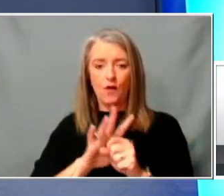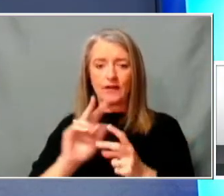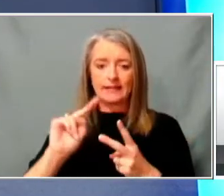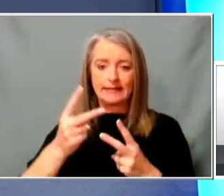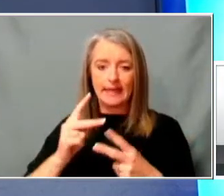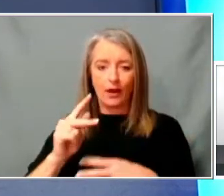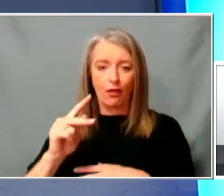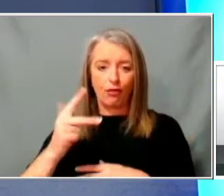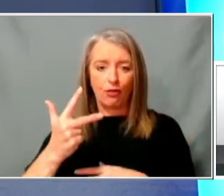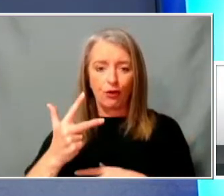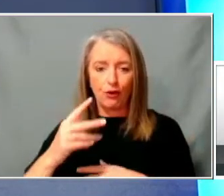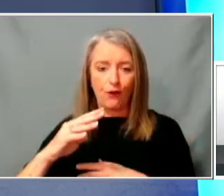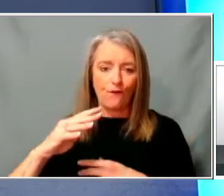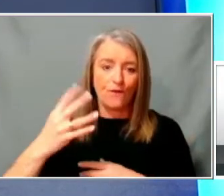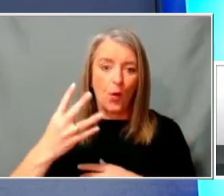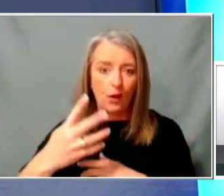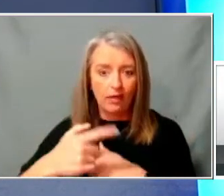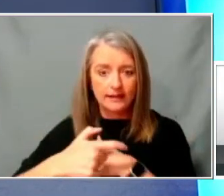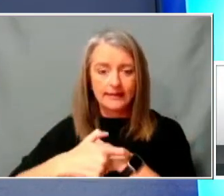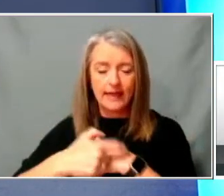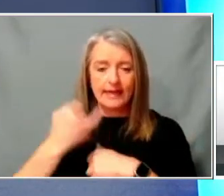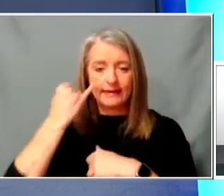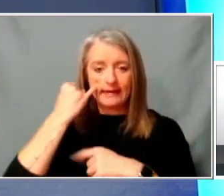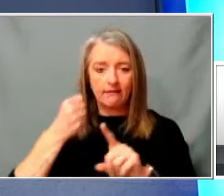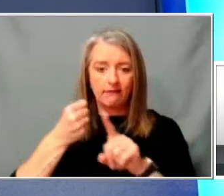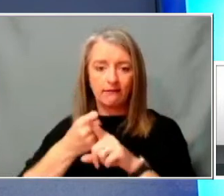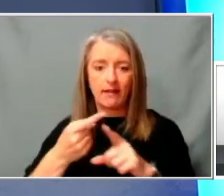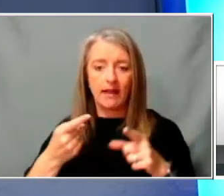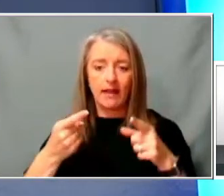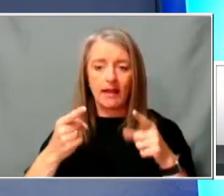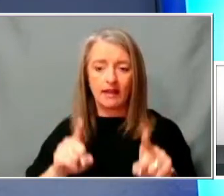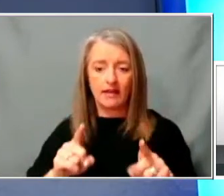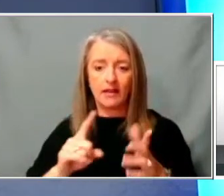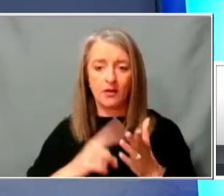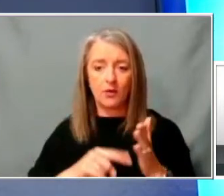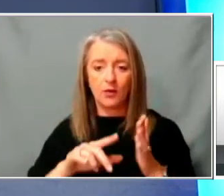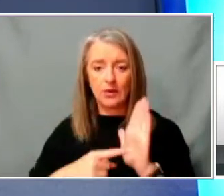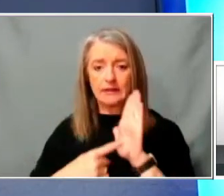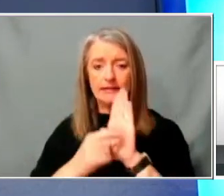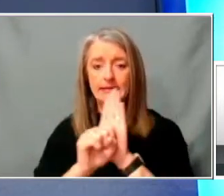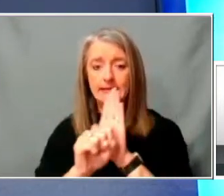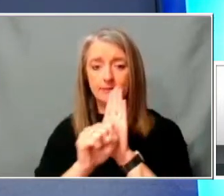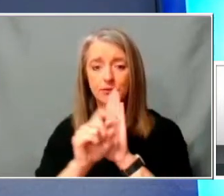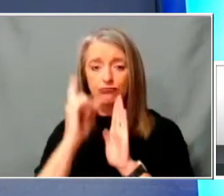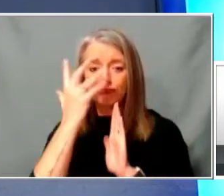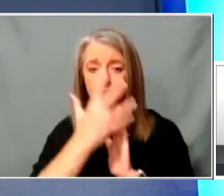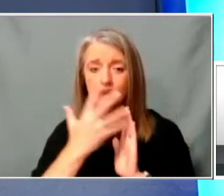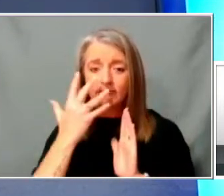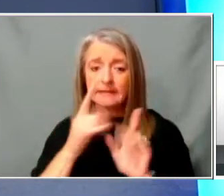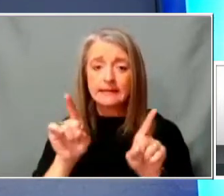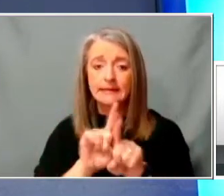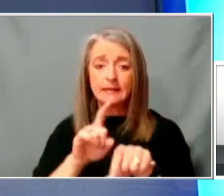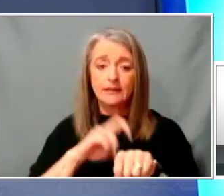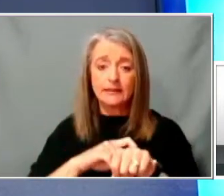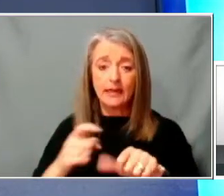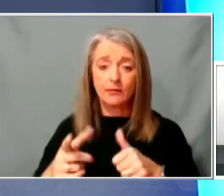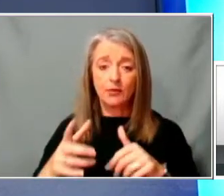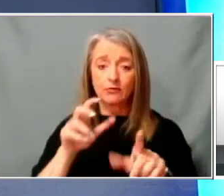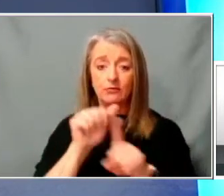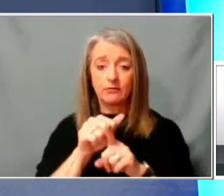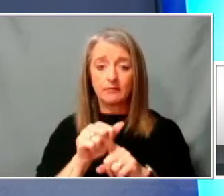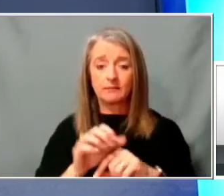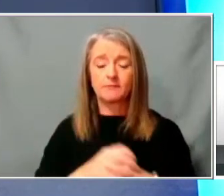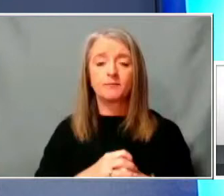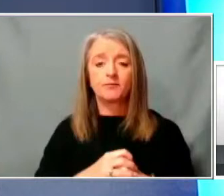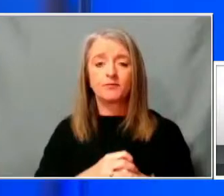time, or God forbid, a fourth time? And then if that happens, what will your symptoms be like? Will they be the same as the first time you caught it? Yeah. So, I mean, I